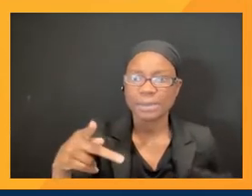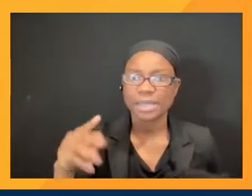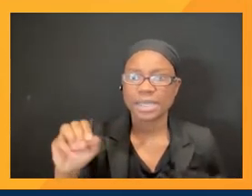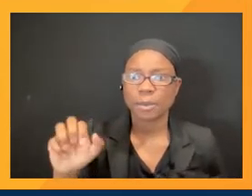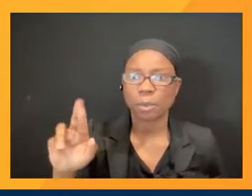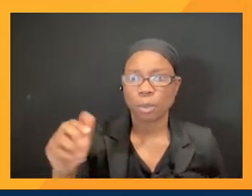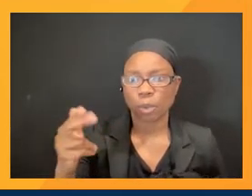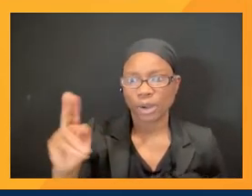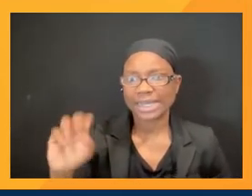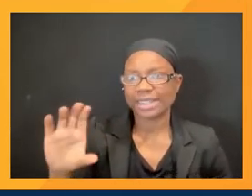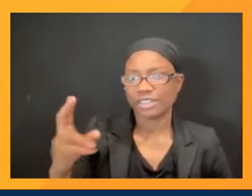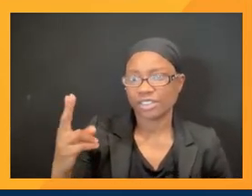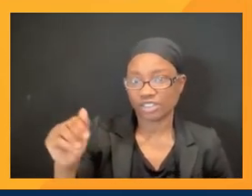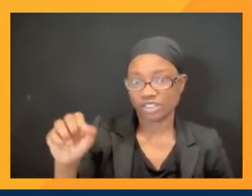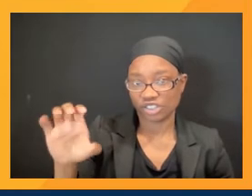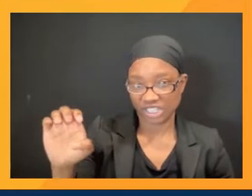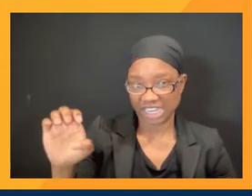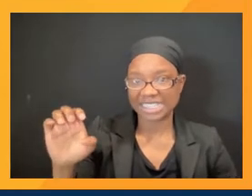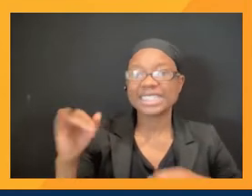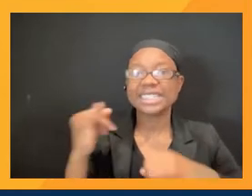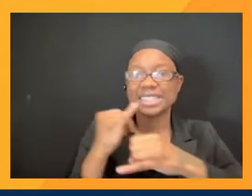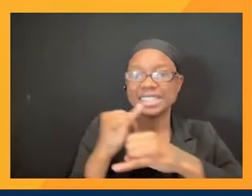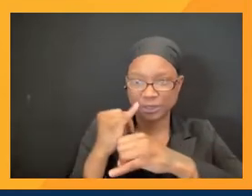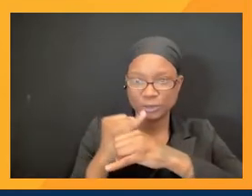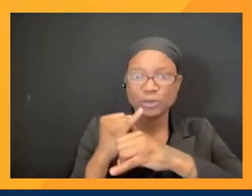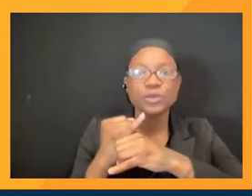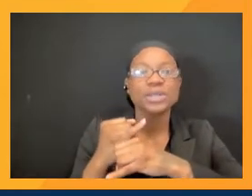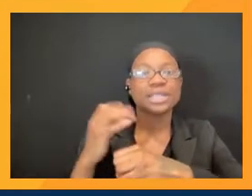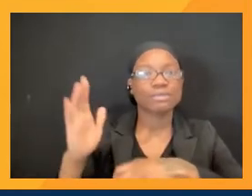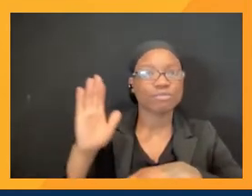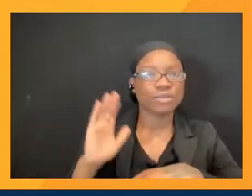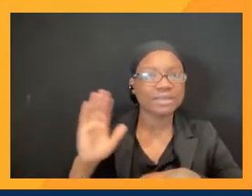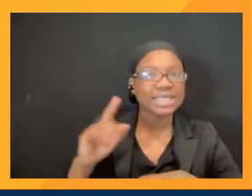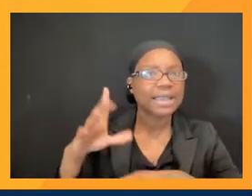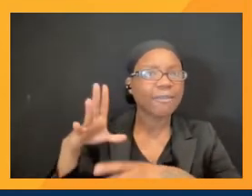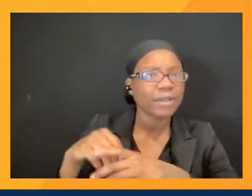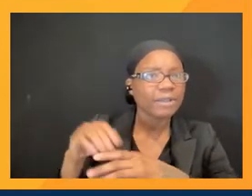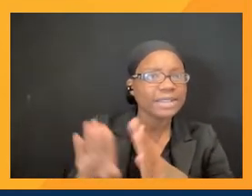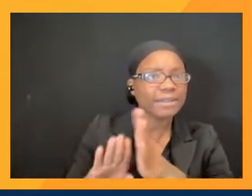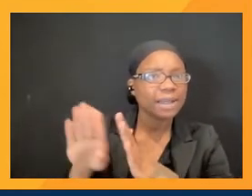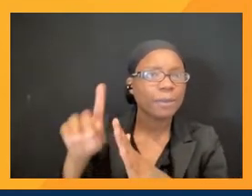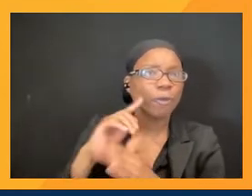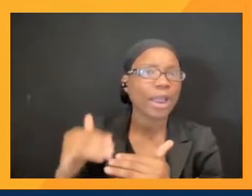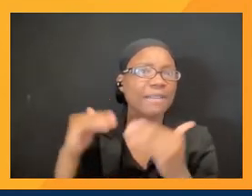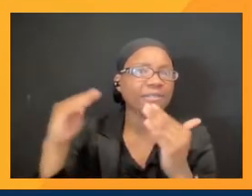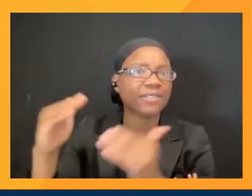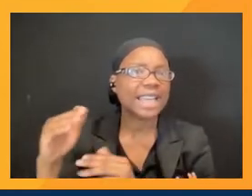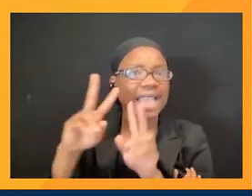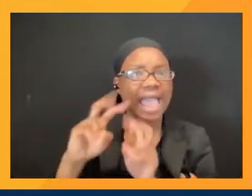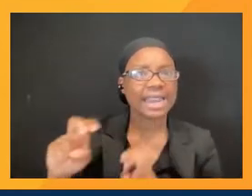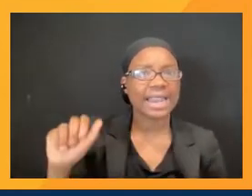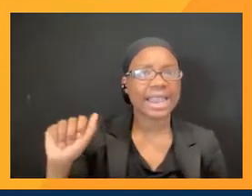financial security. Please welcome Cristina. Cristina, why don't you say a few words and how you're tied to the topic? Sure. Thank you so much,